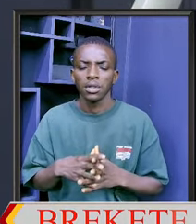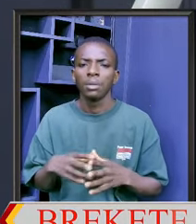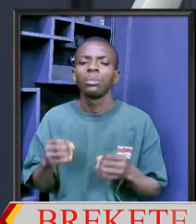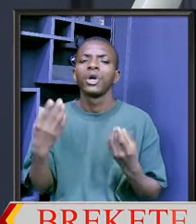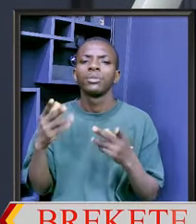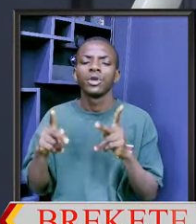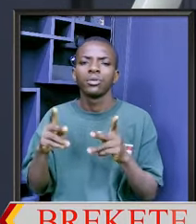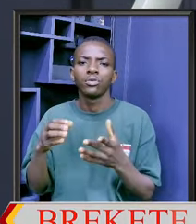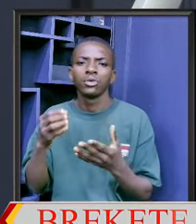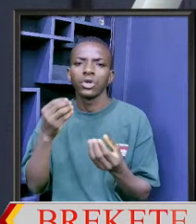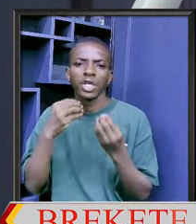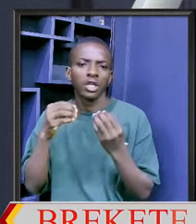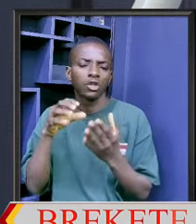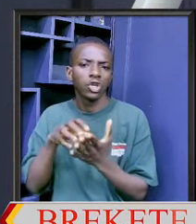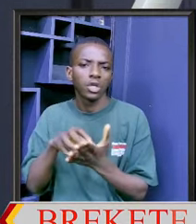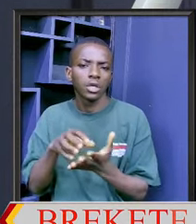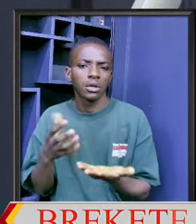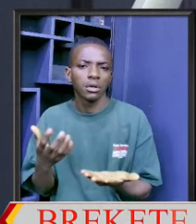How many people they chop cake?